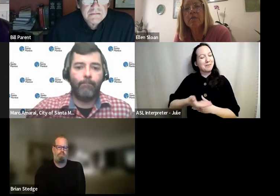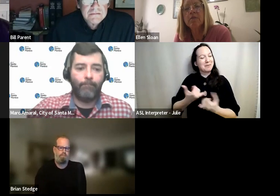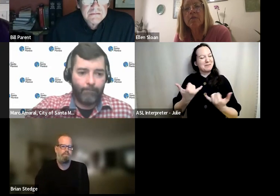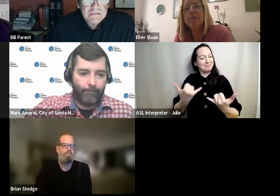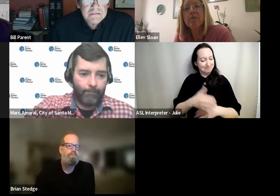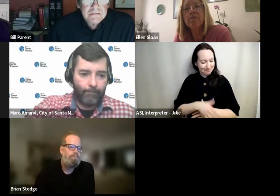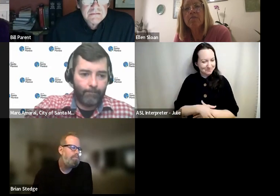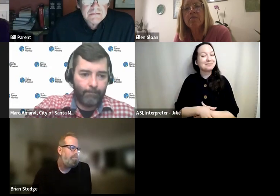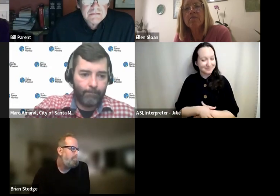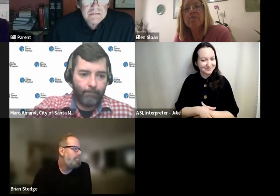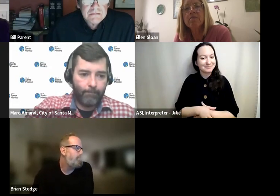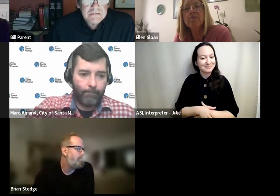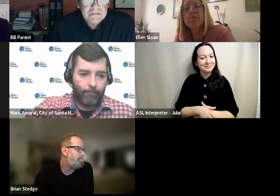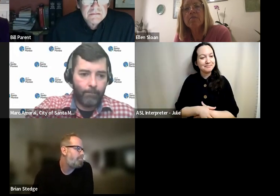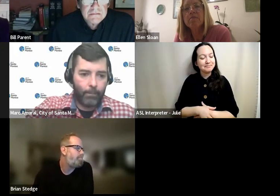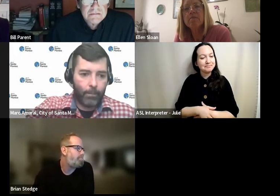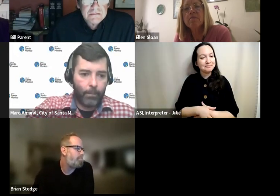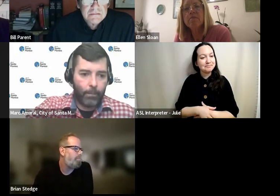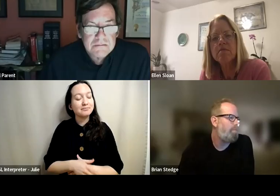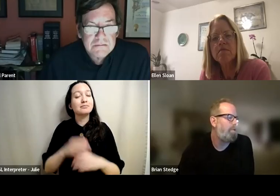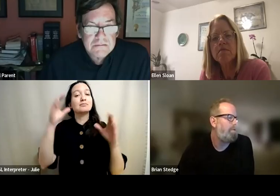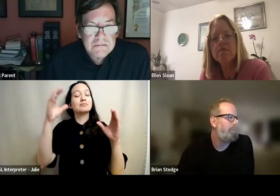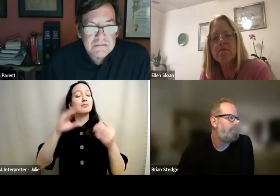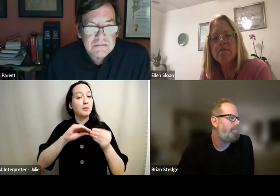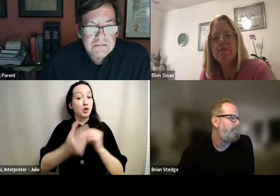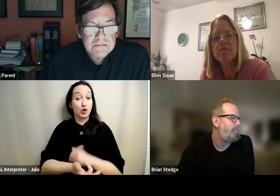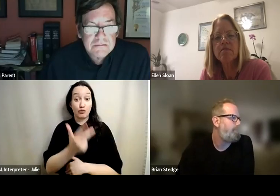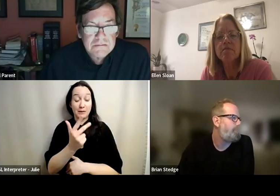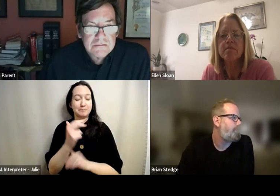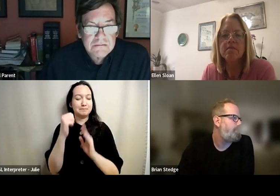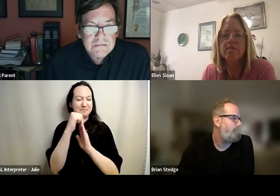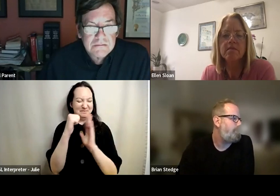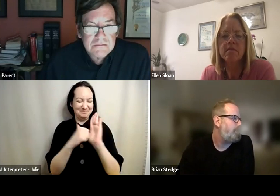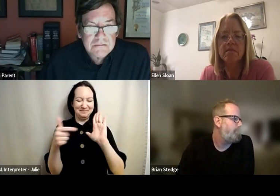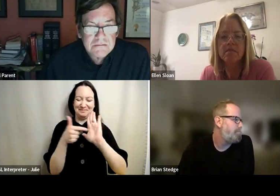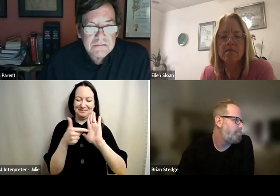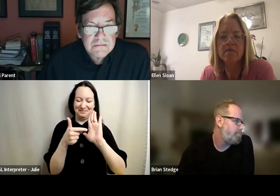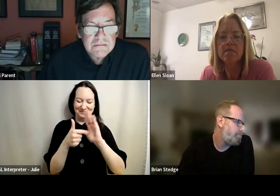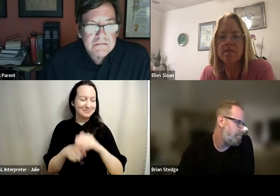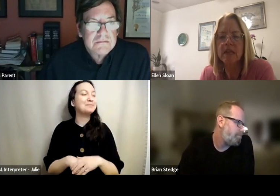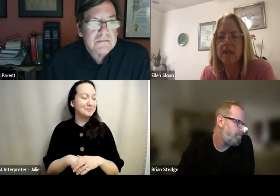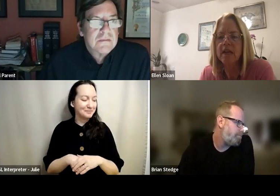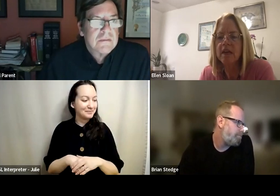Okay, great. Moving on to item number 3 on our agenda.